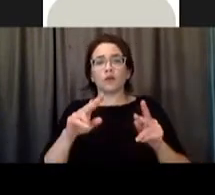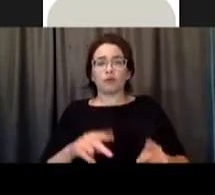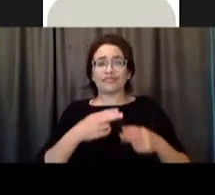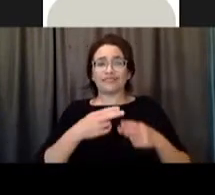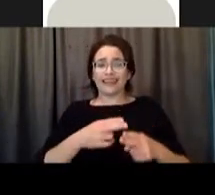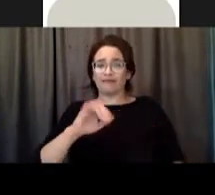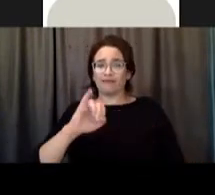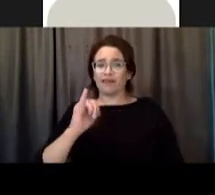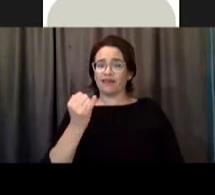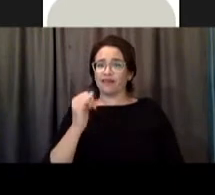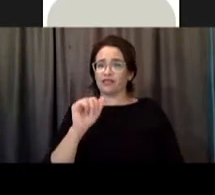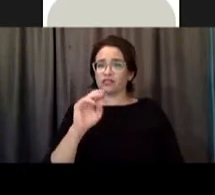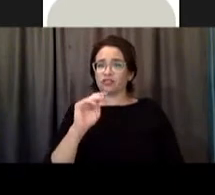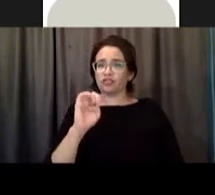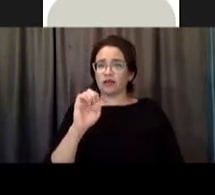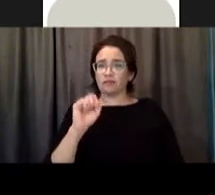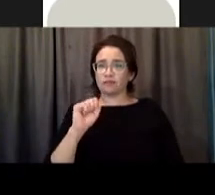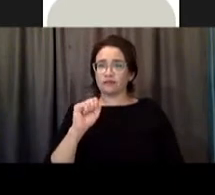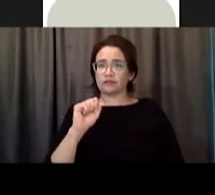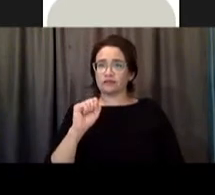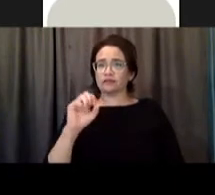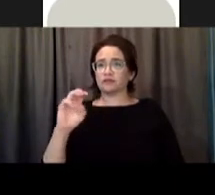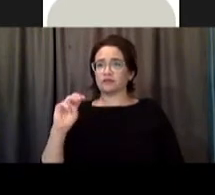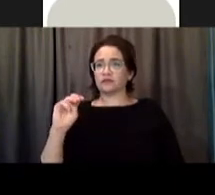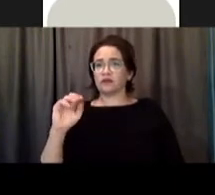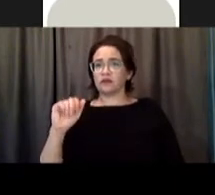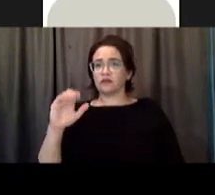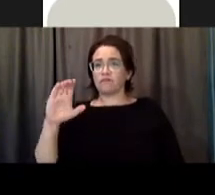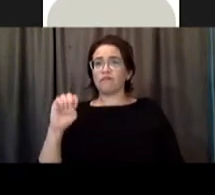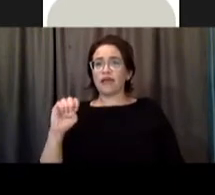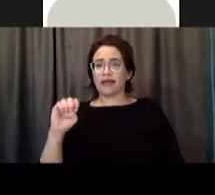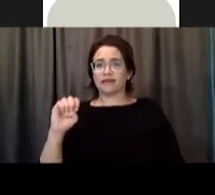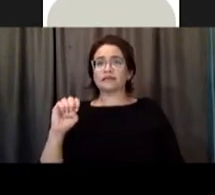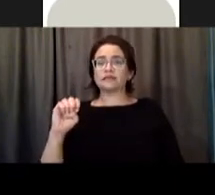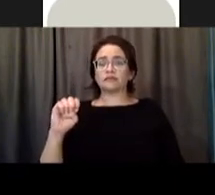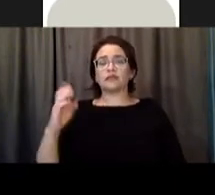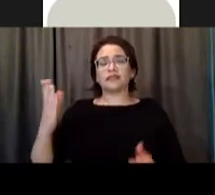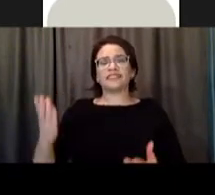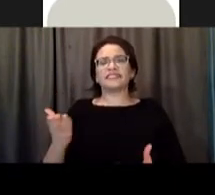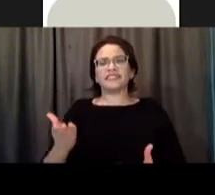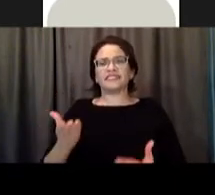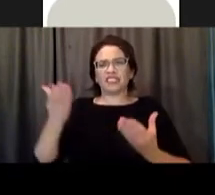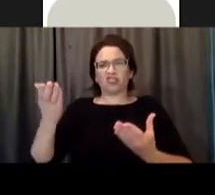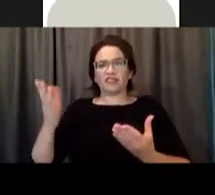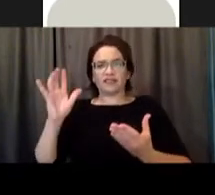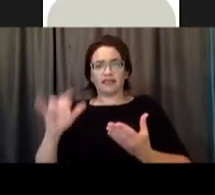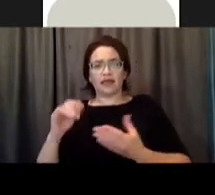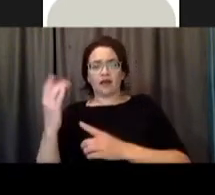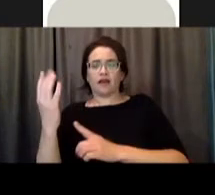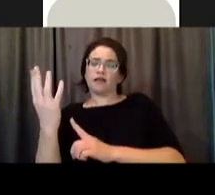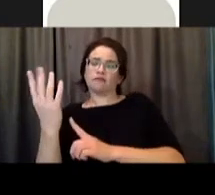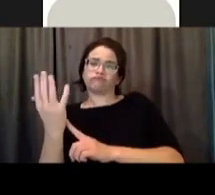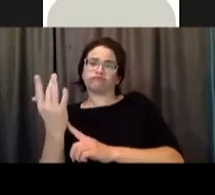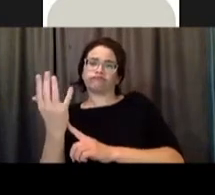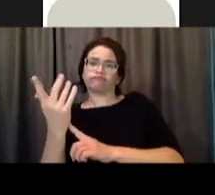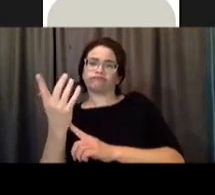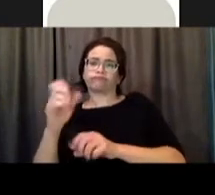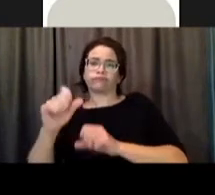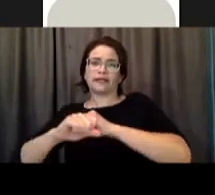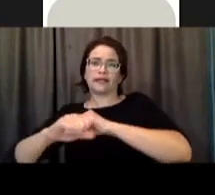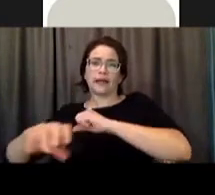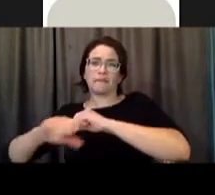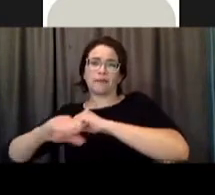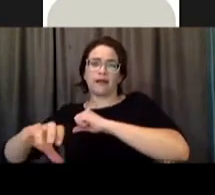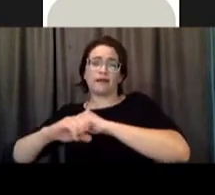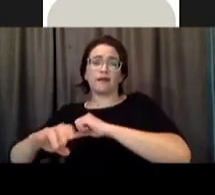who dedicated his life to the study of Holodomor. We'll be talking about him later, too. So this tradition began in Ukraine,